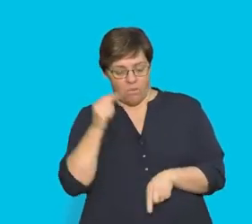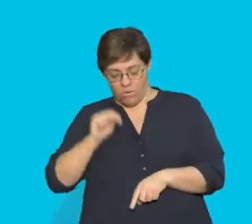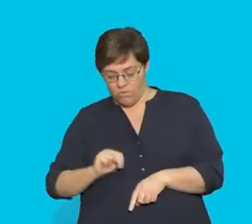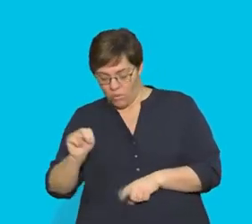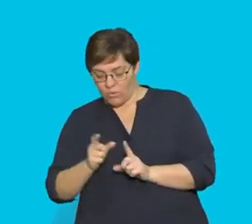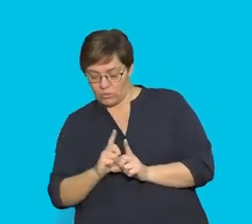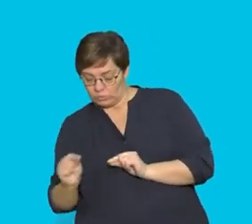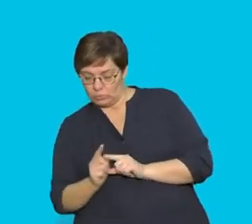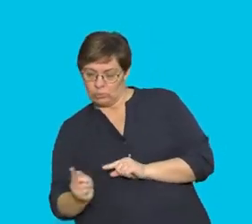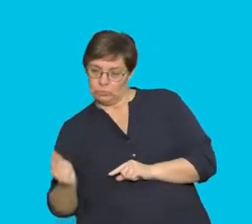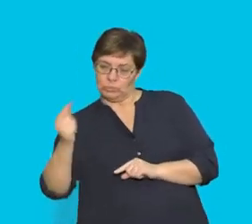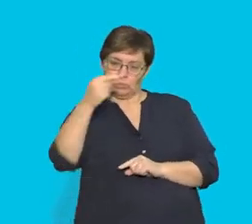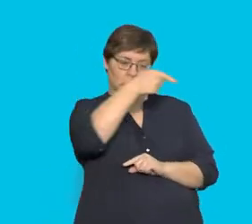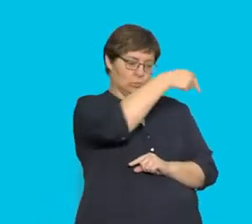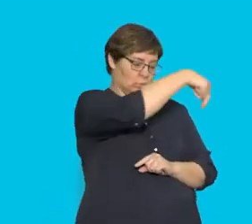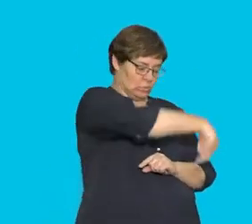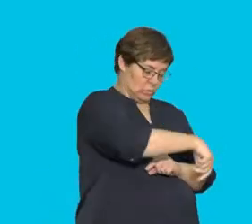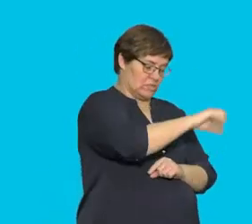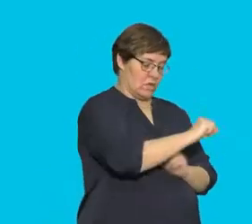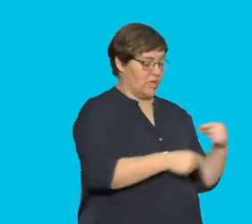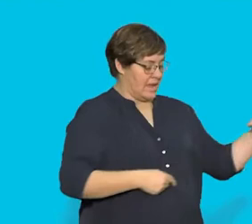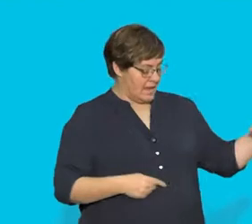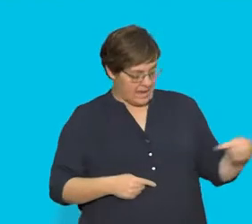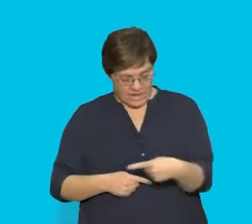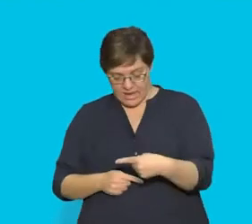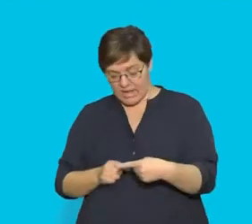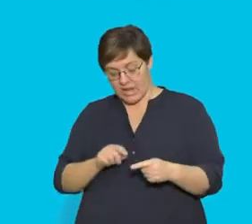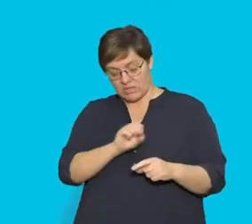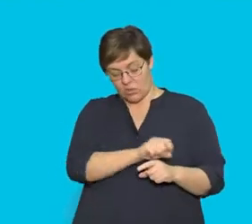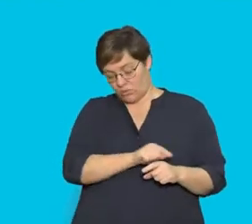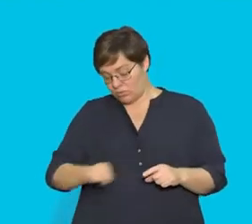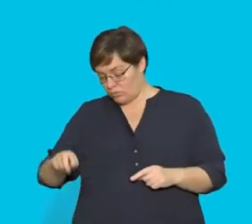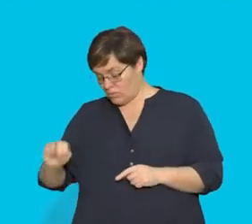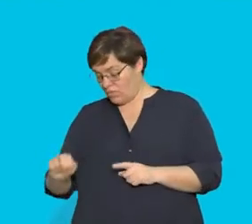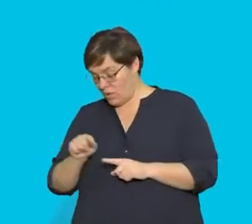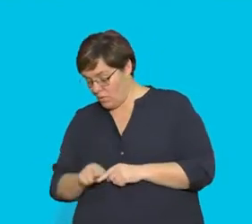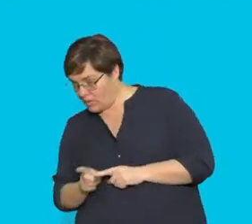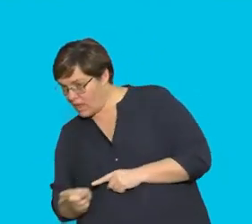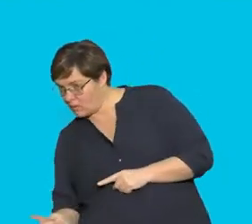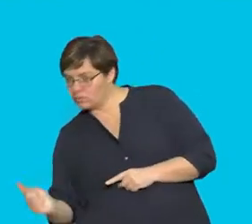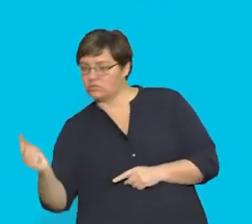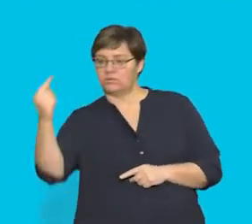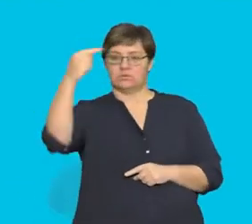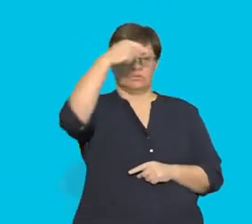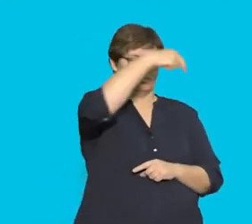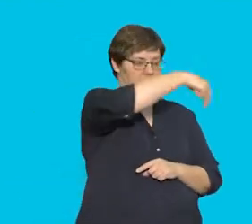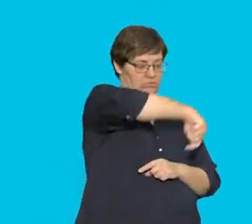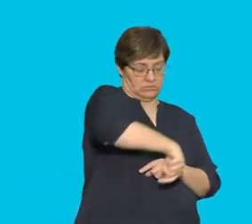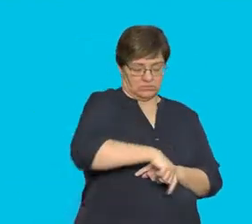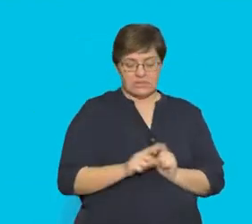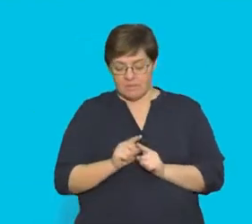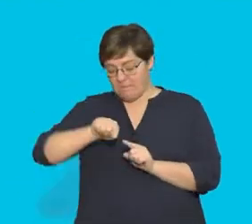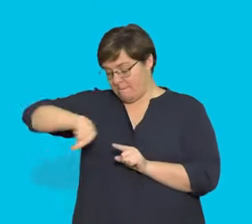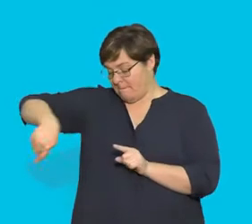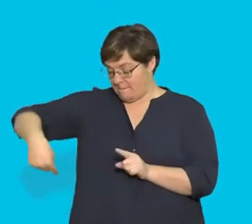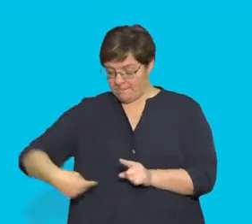South Pole. And so it will go out of the North Pole and in at the South Pole, and I put little arrows to